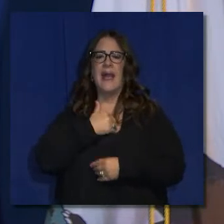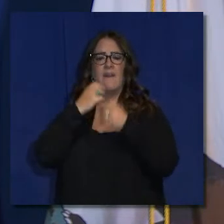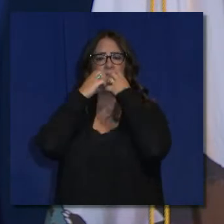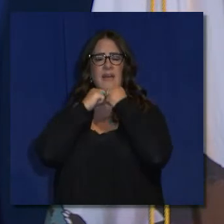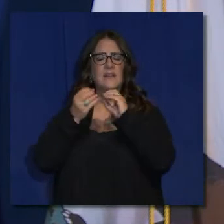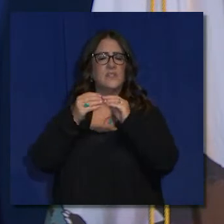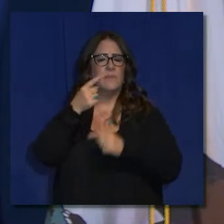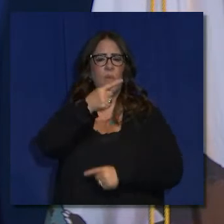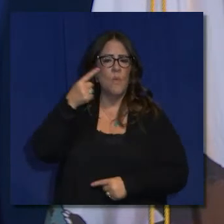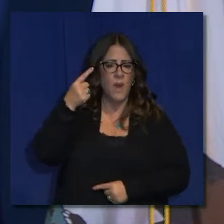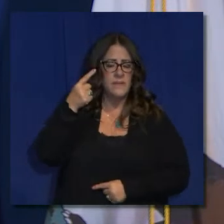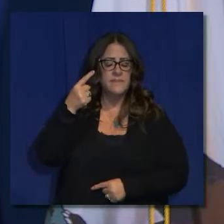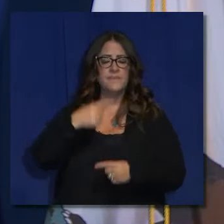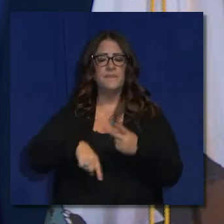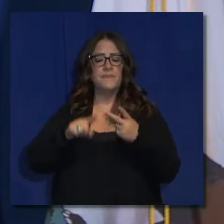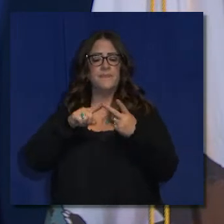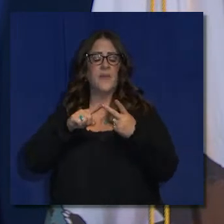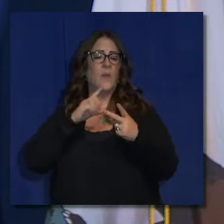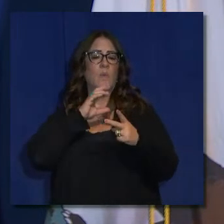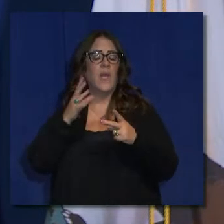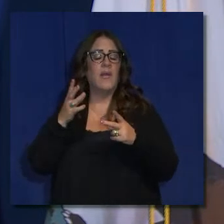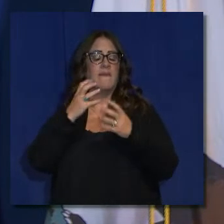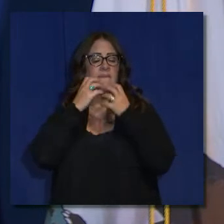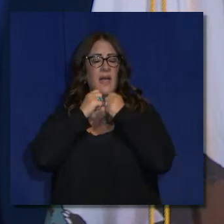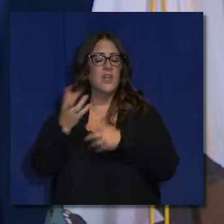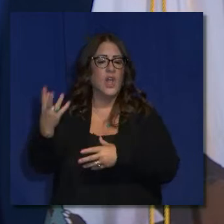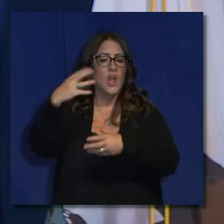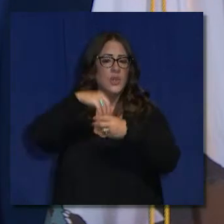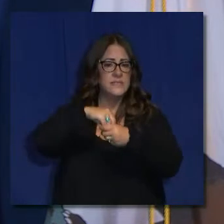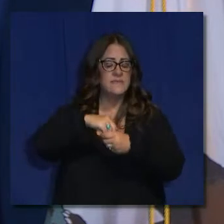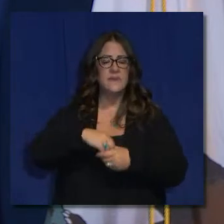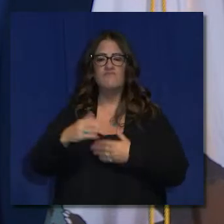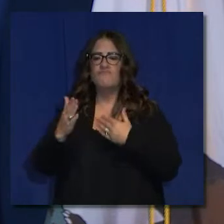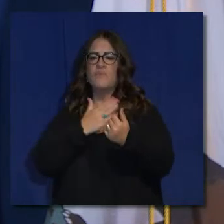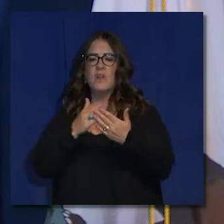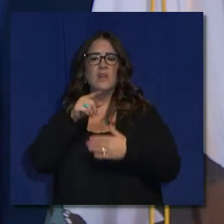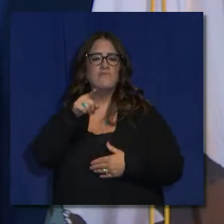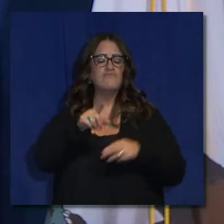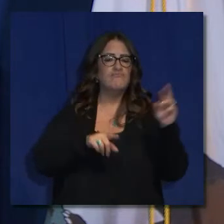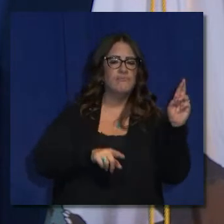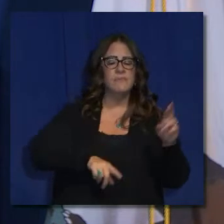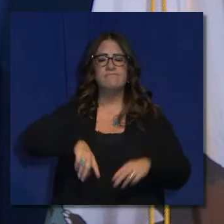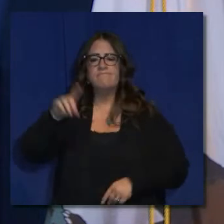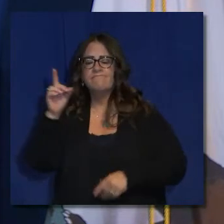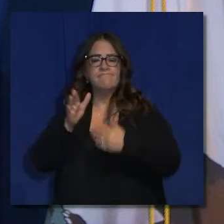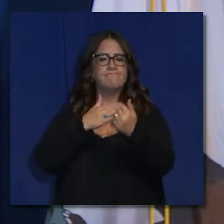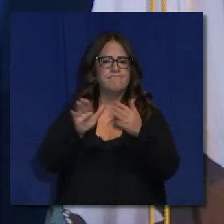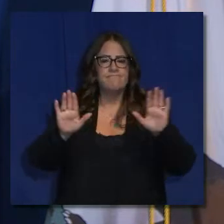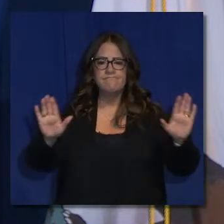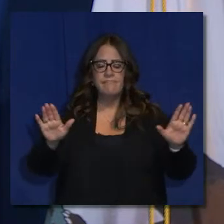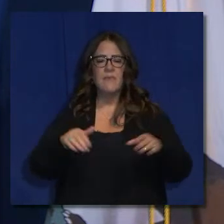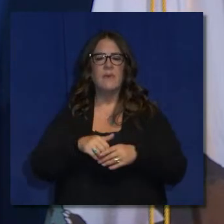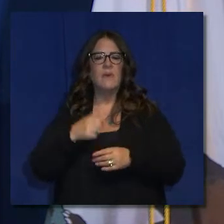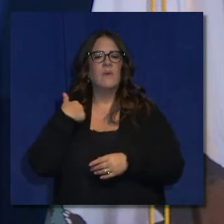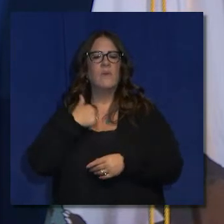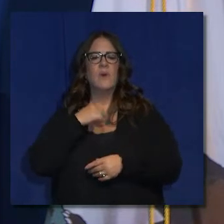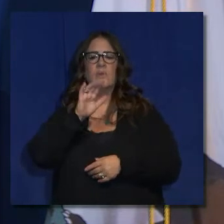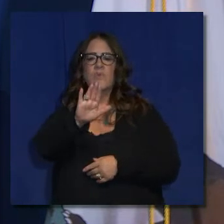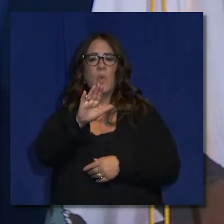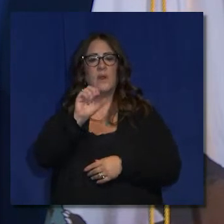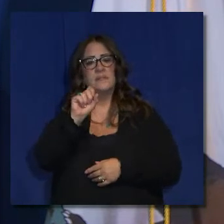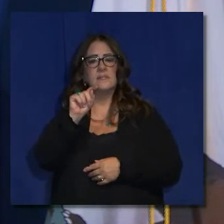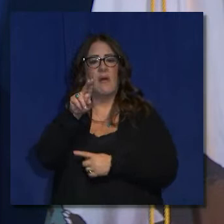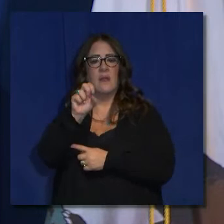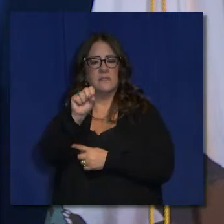center, values of inclusivity, regardless of your political stripes, regardless of your